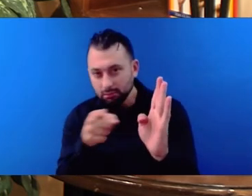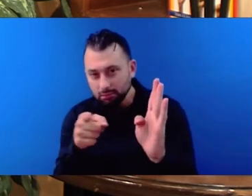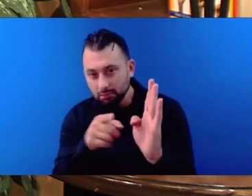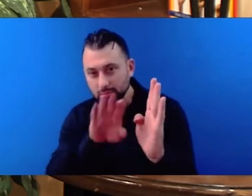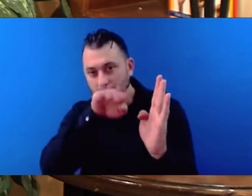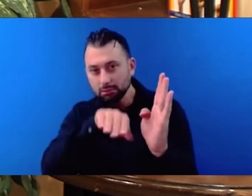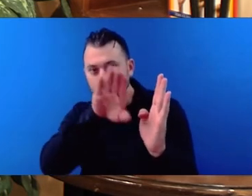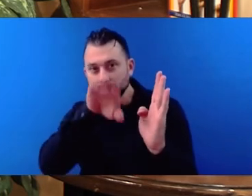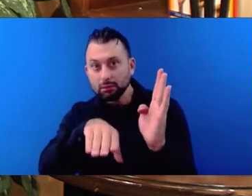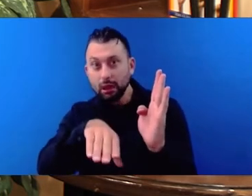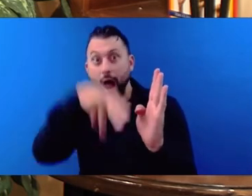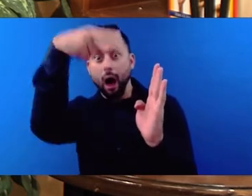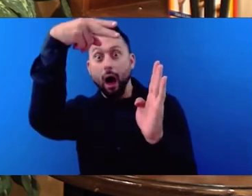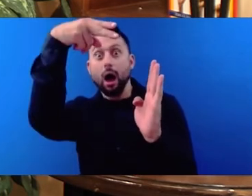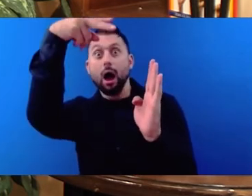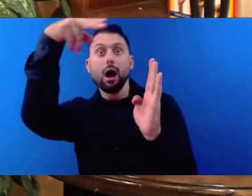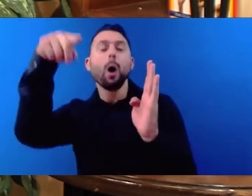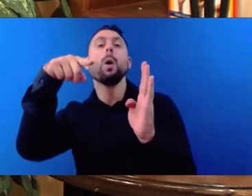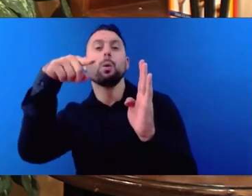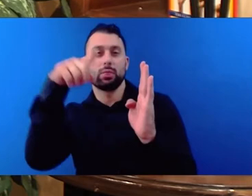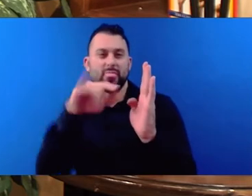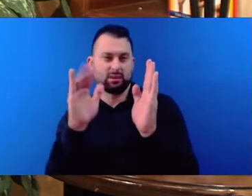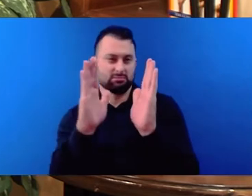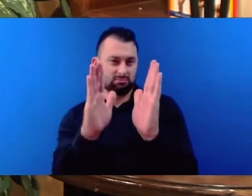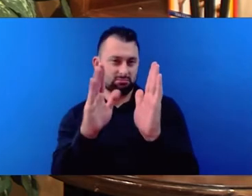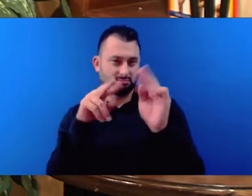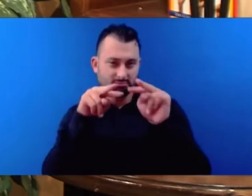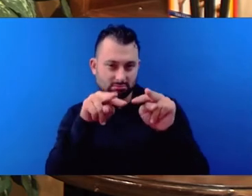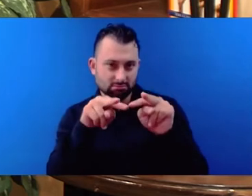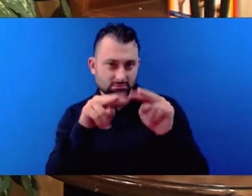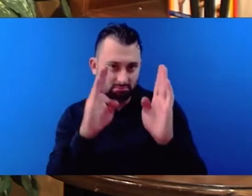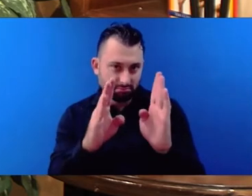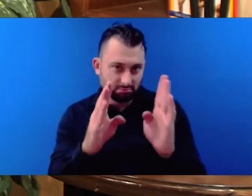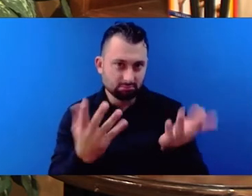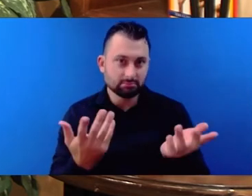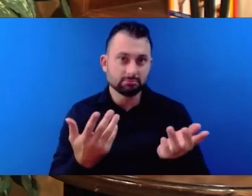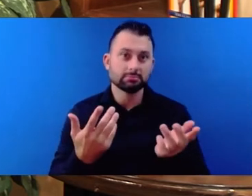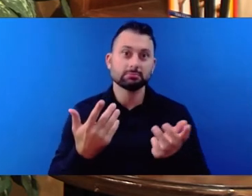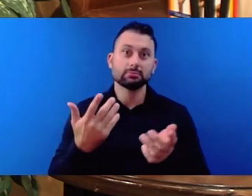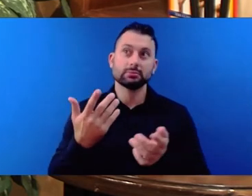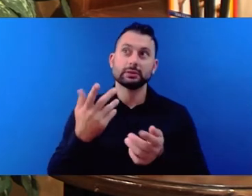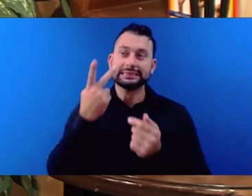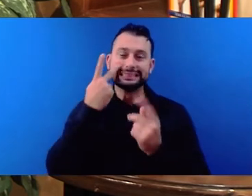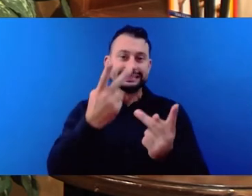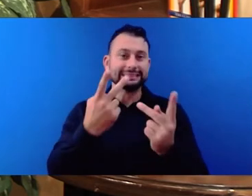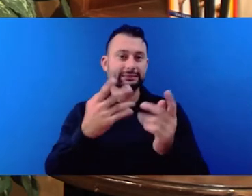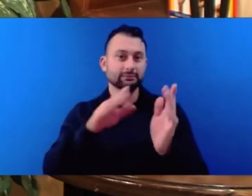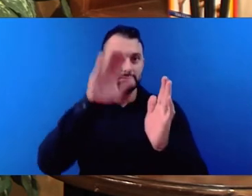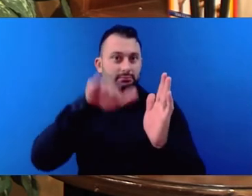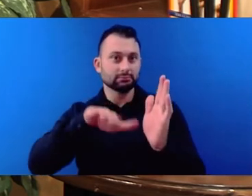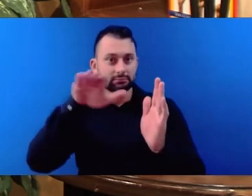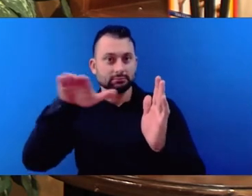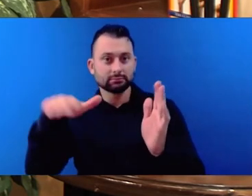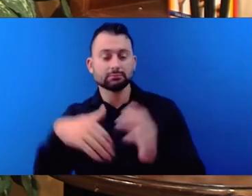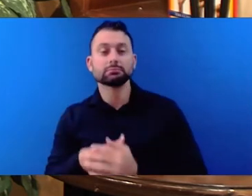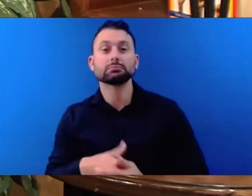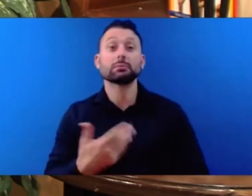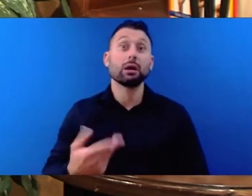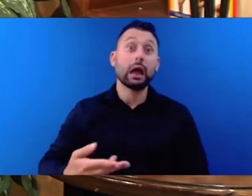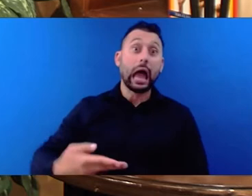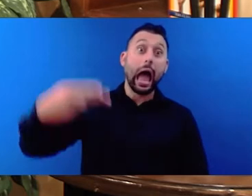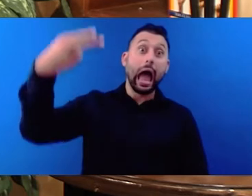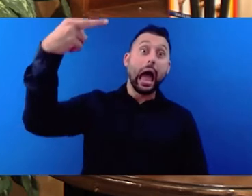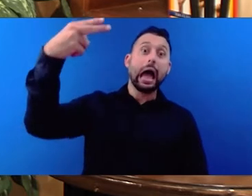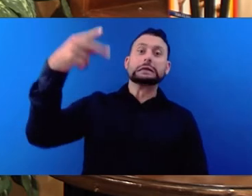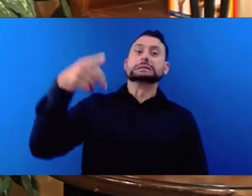based off how high that level is, could tell us whether or not we think a patient could just try lifestyle